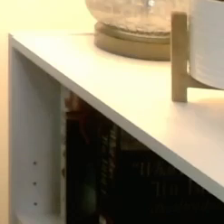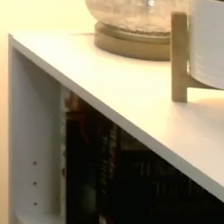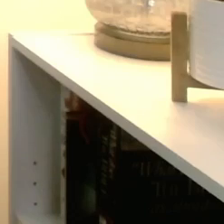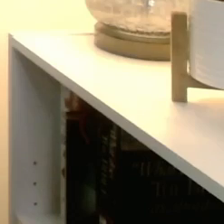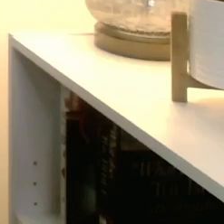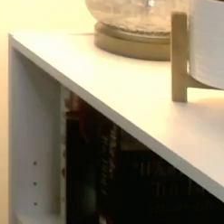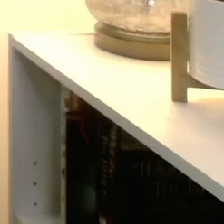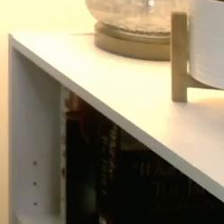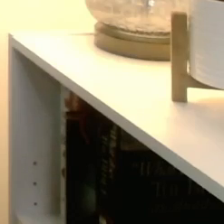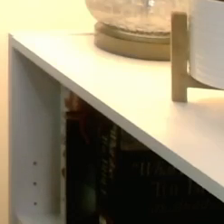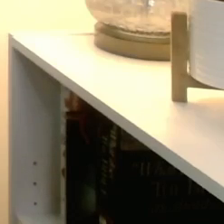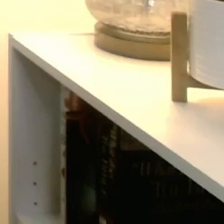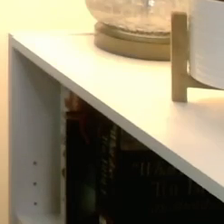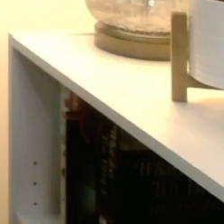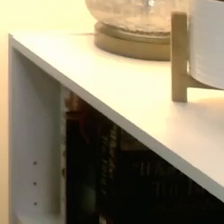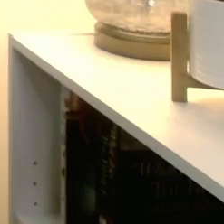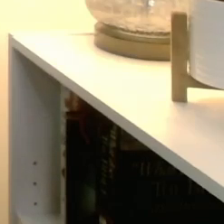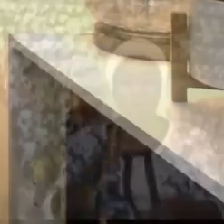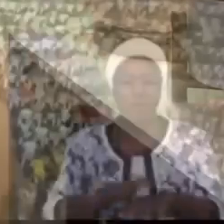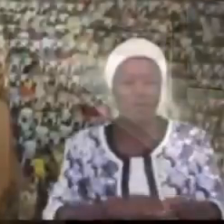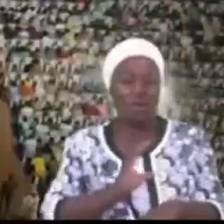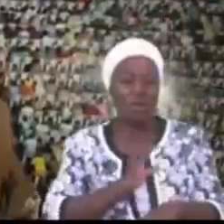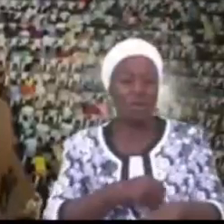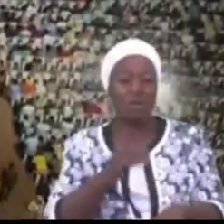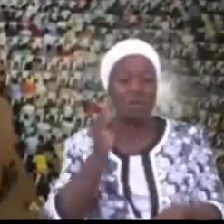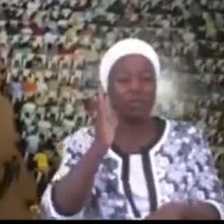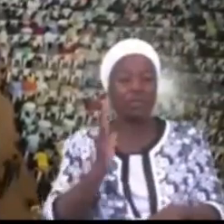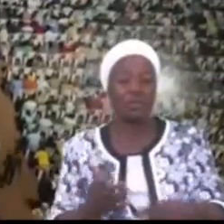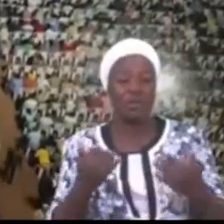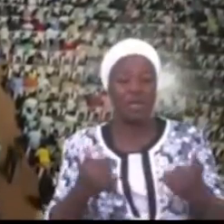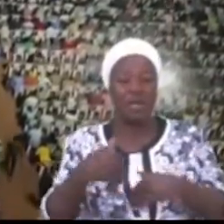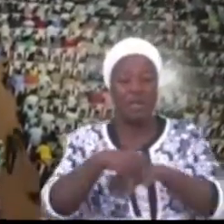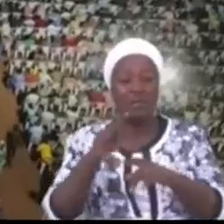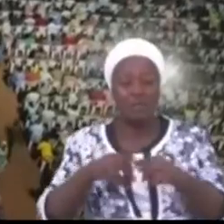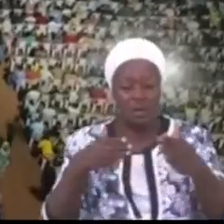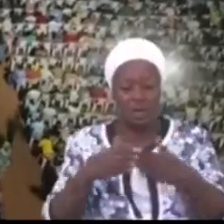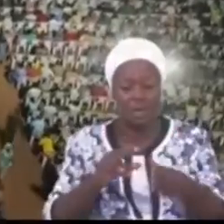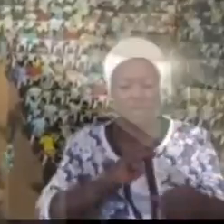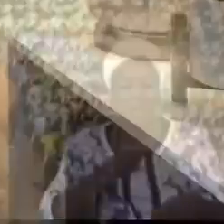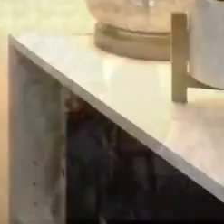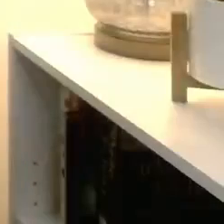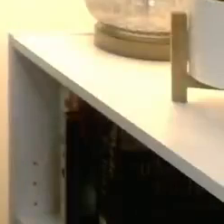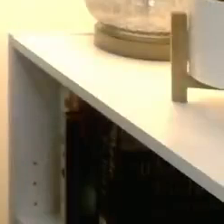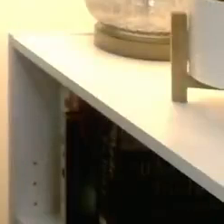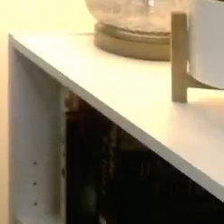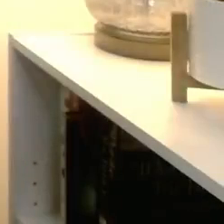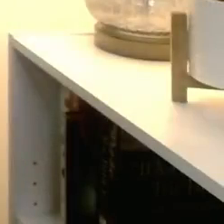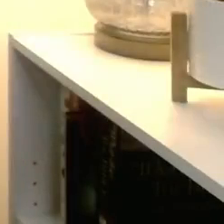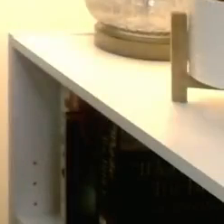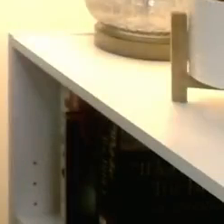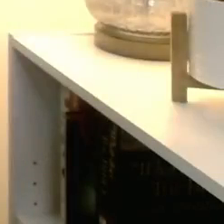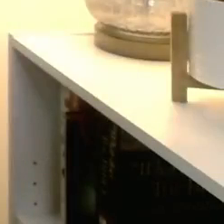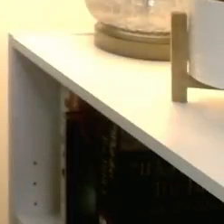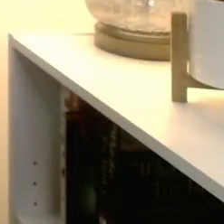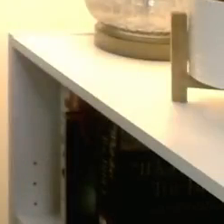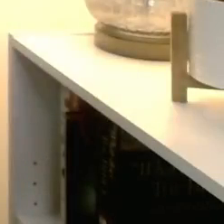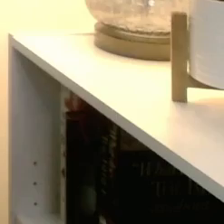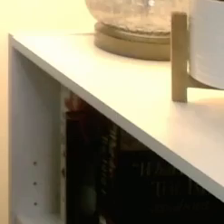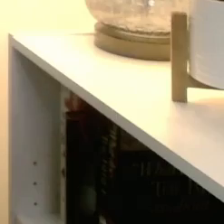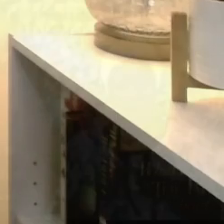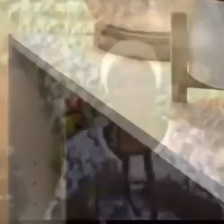pastor tonight to lead us in this time of counsel. Then I'll come back and give